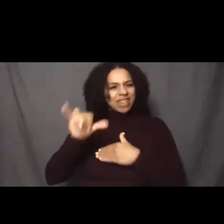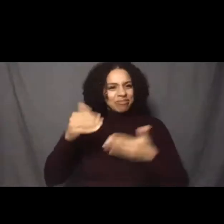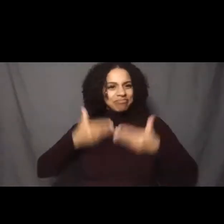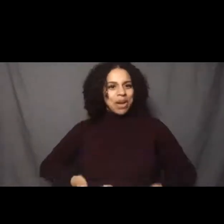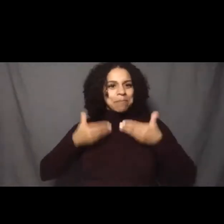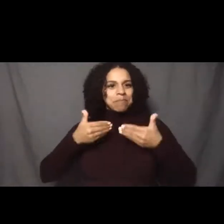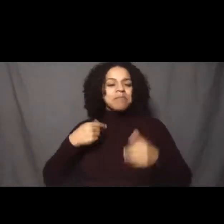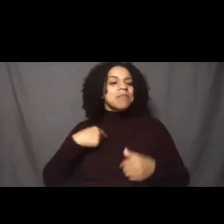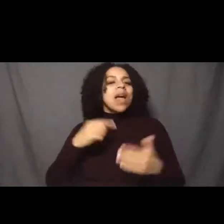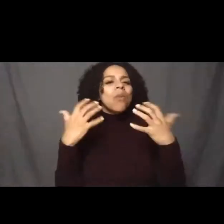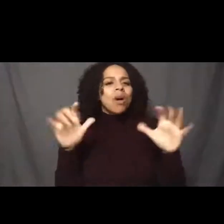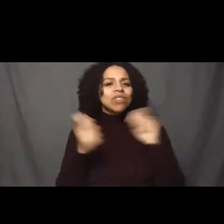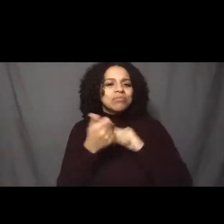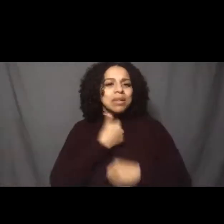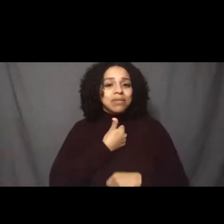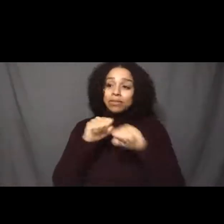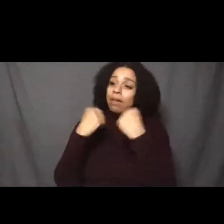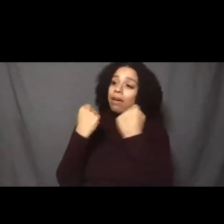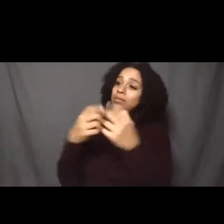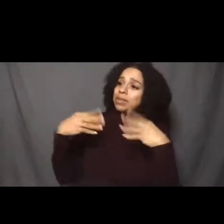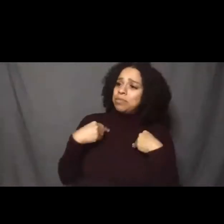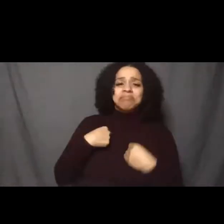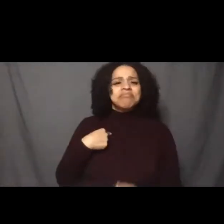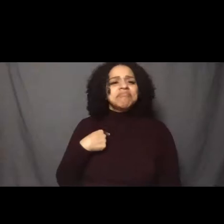I am enough and I'm no longer afraid.